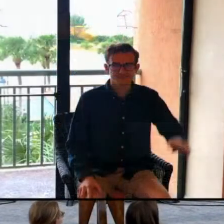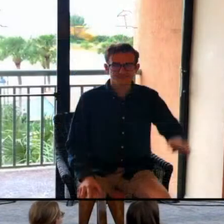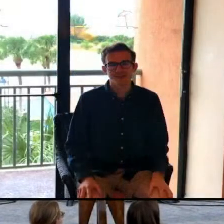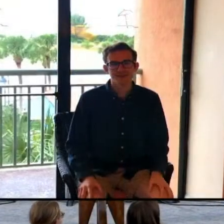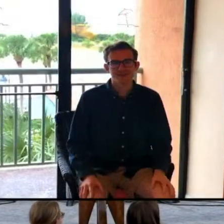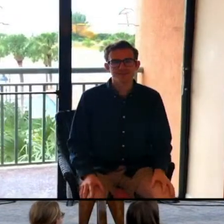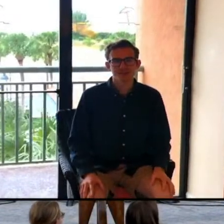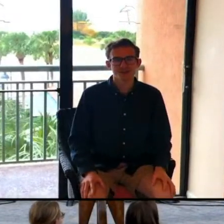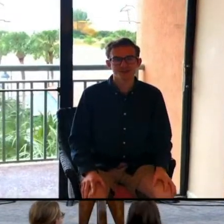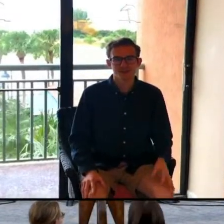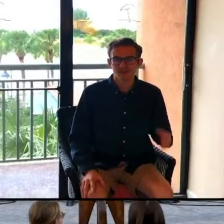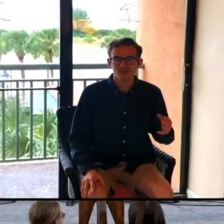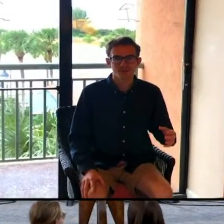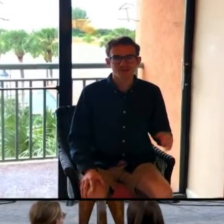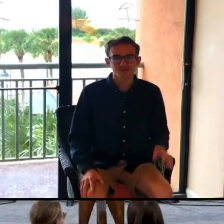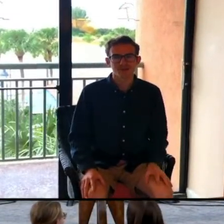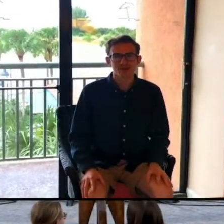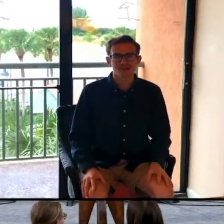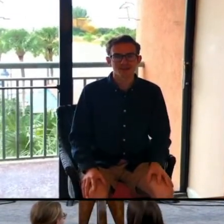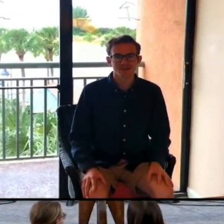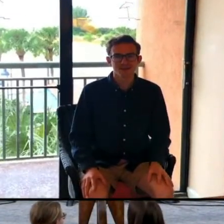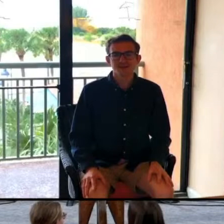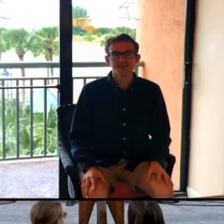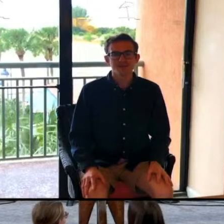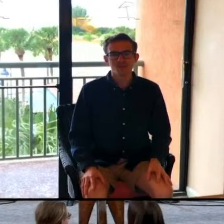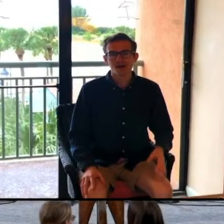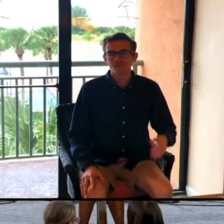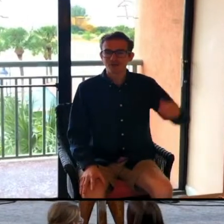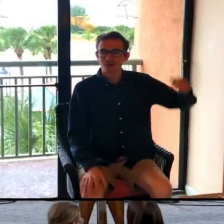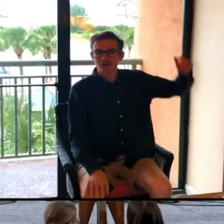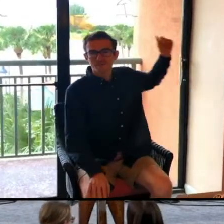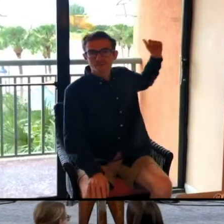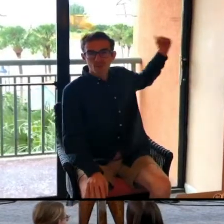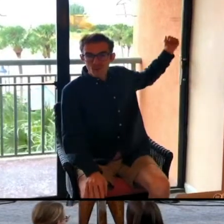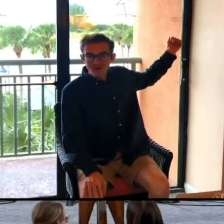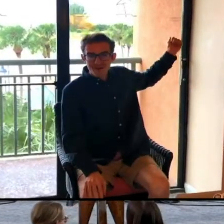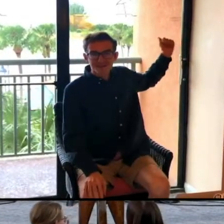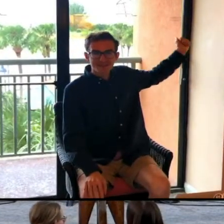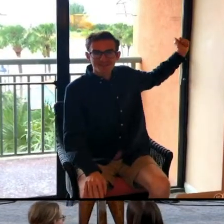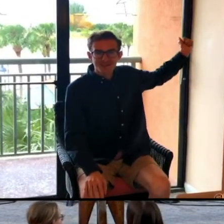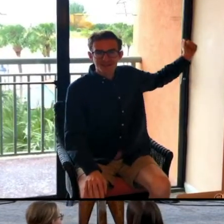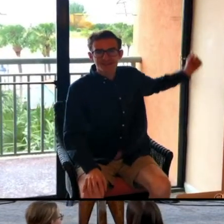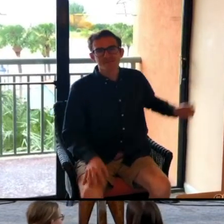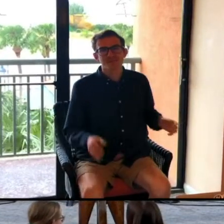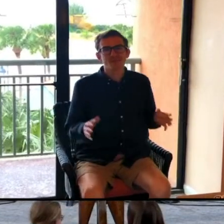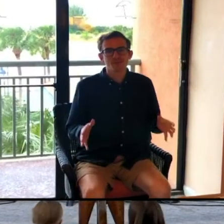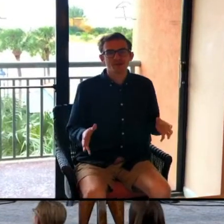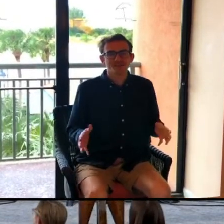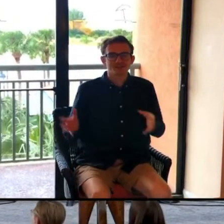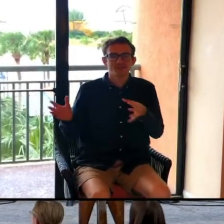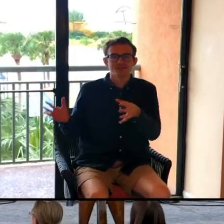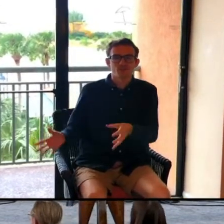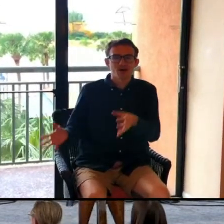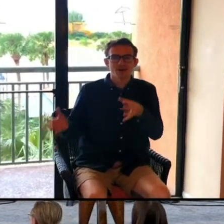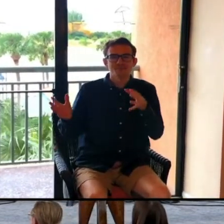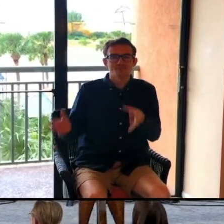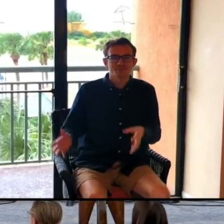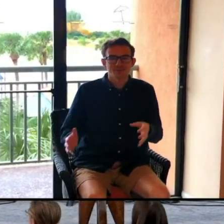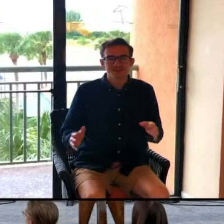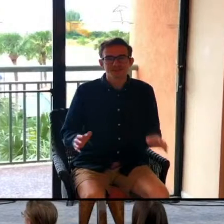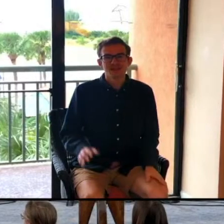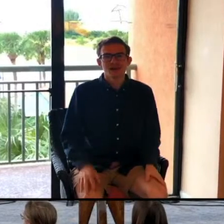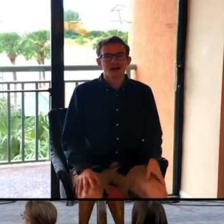Hey everybody, my name is Josh. I'm the youth director at Rock Hill. Me and my wife, we are in Florida this weekend at the Youth Pastor and